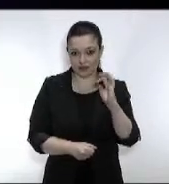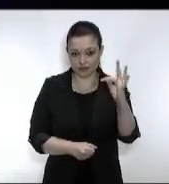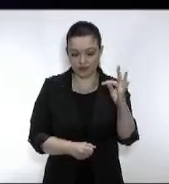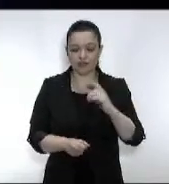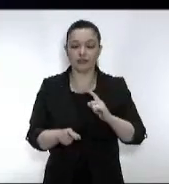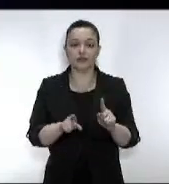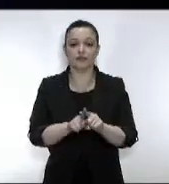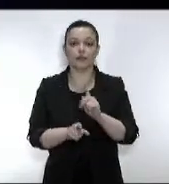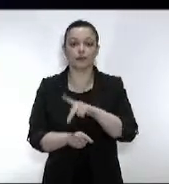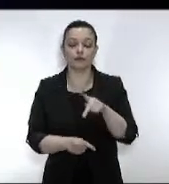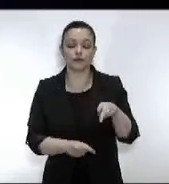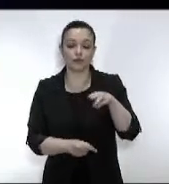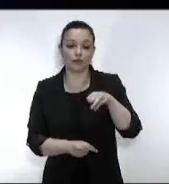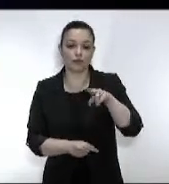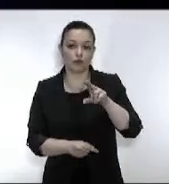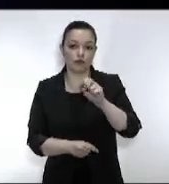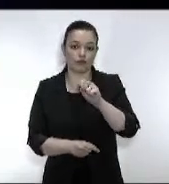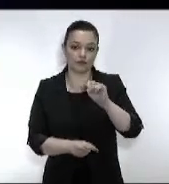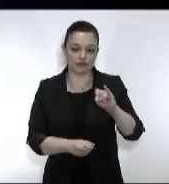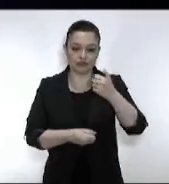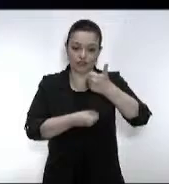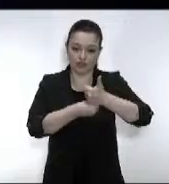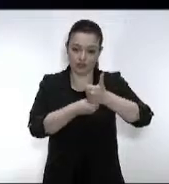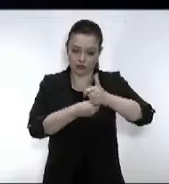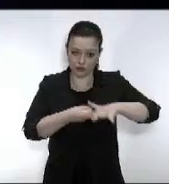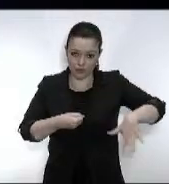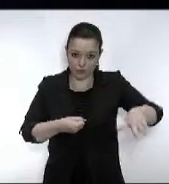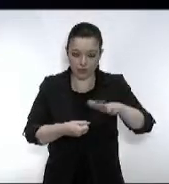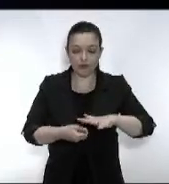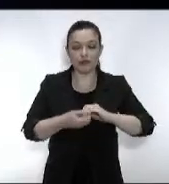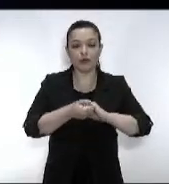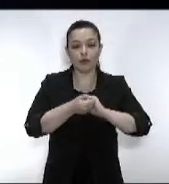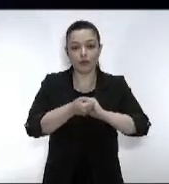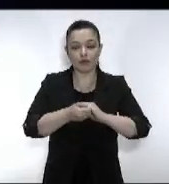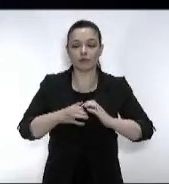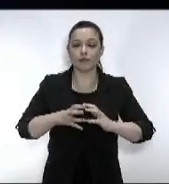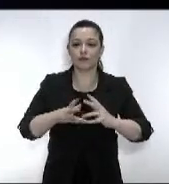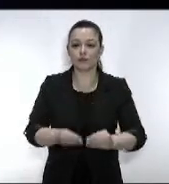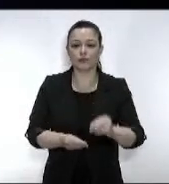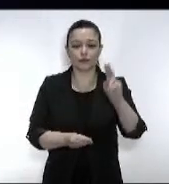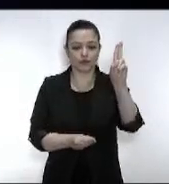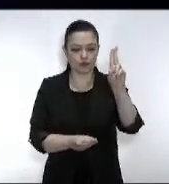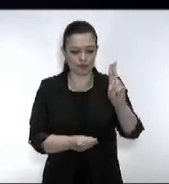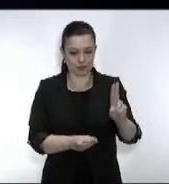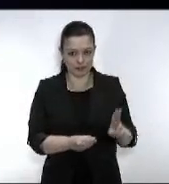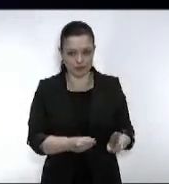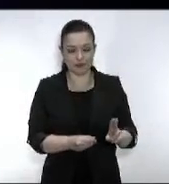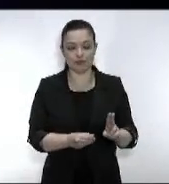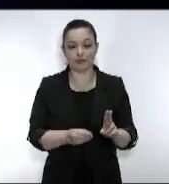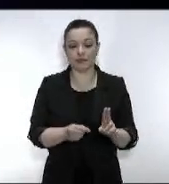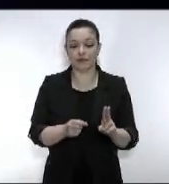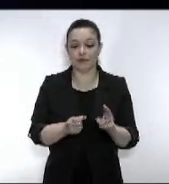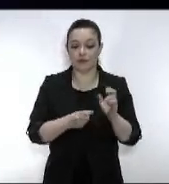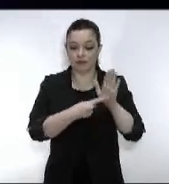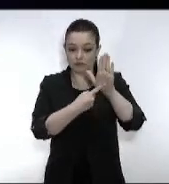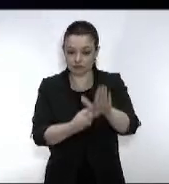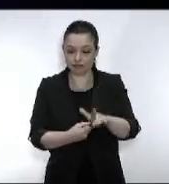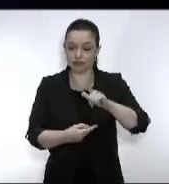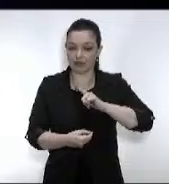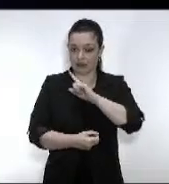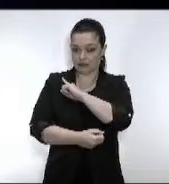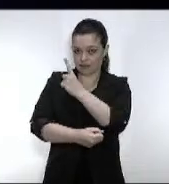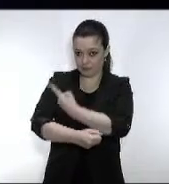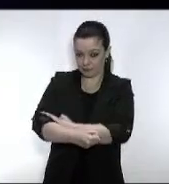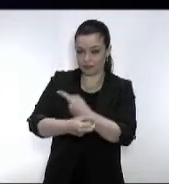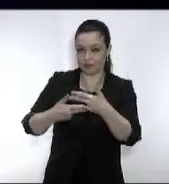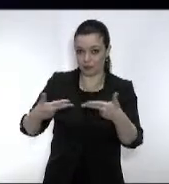Palamus, the mentor of the program, and on their behalf, I'd like to greet all the authorities that have been mentioned for the ceremonial